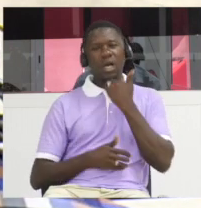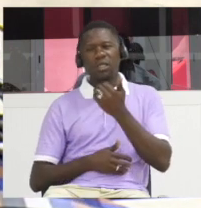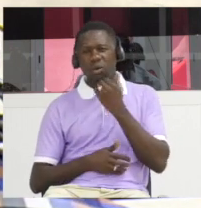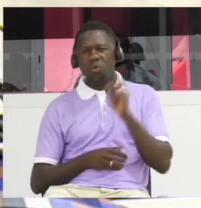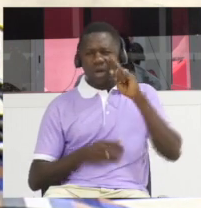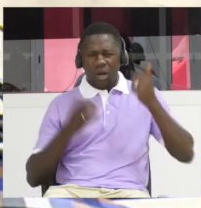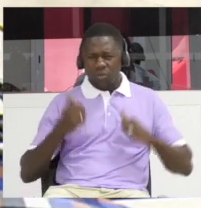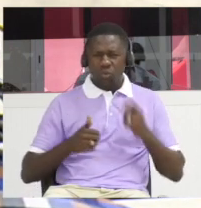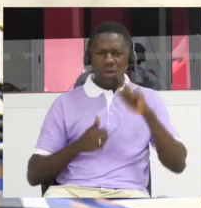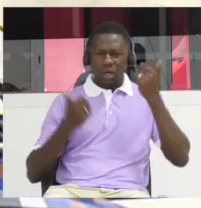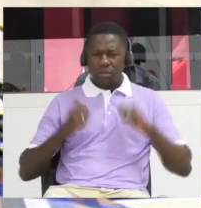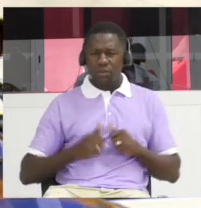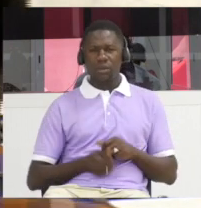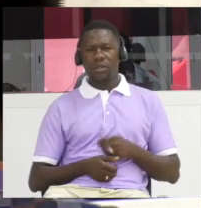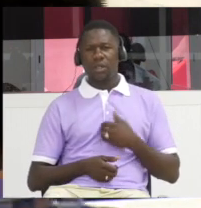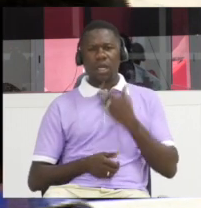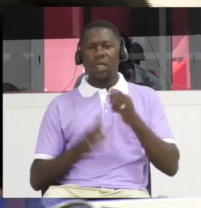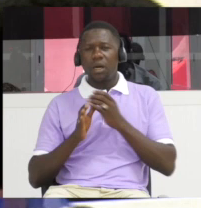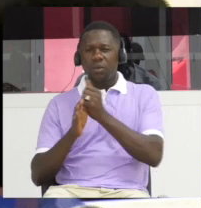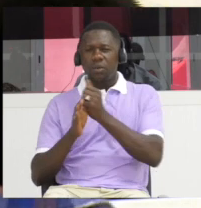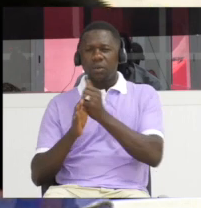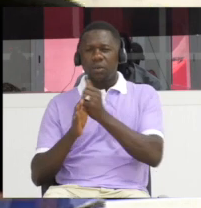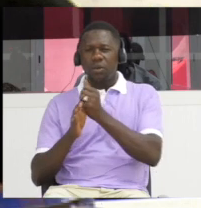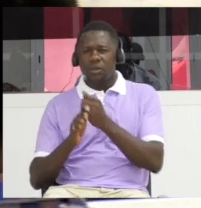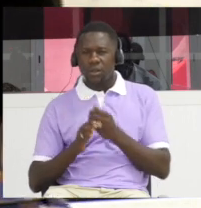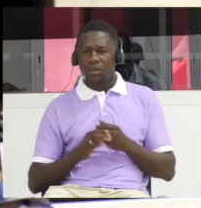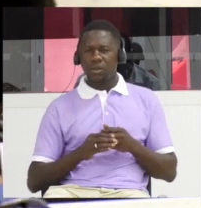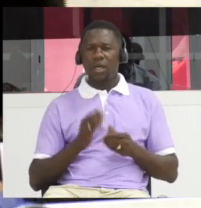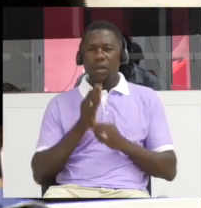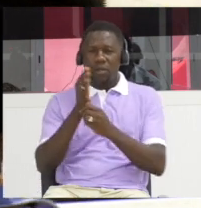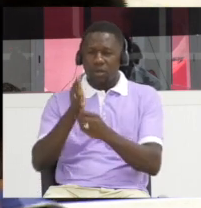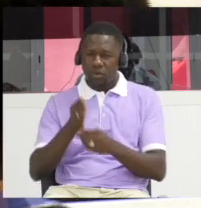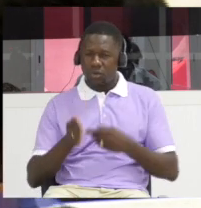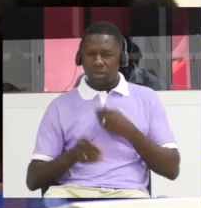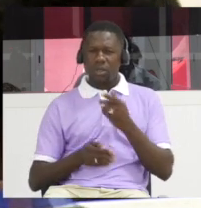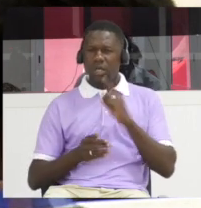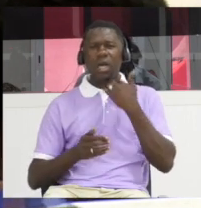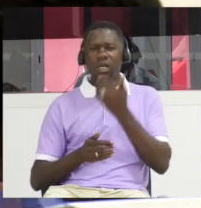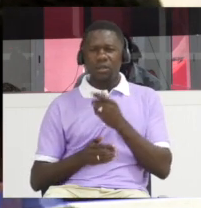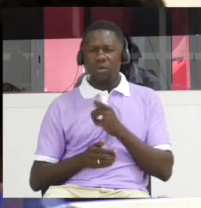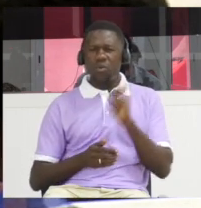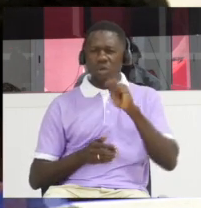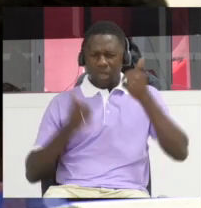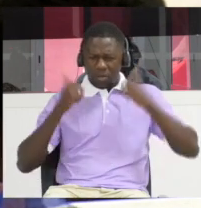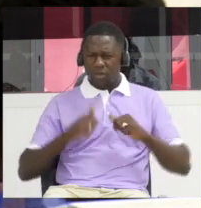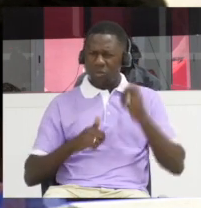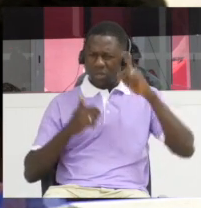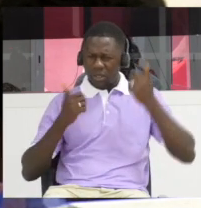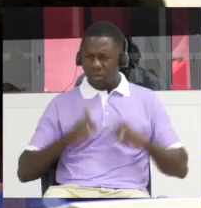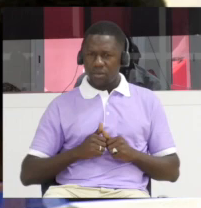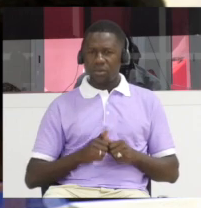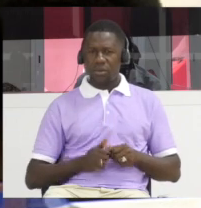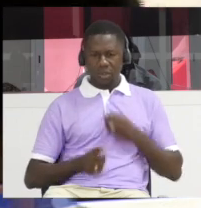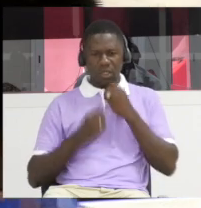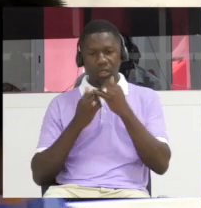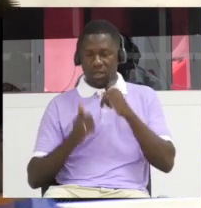happening. The ambassador then, Ambassador Andrew Winter, asked, what is happening? So he said, yeah, we have